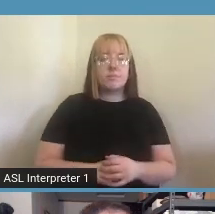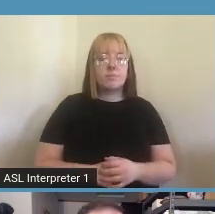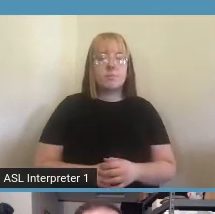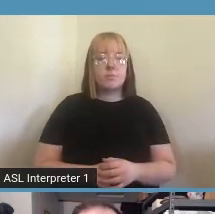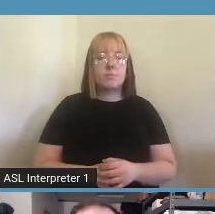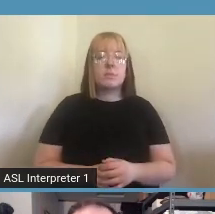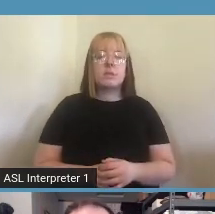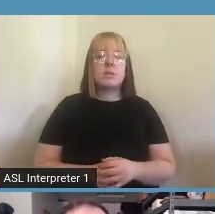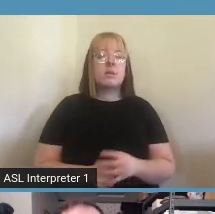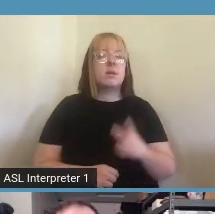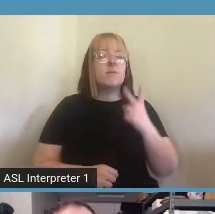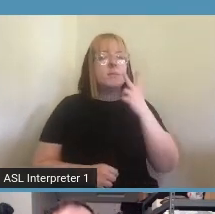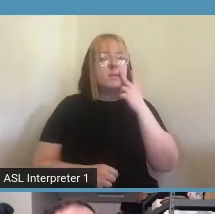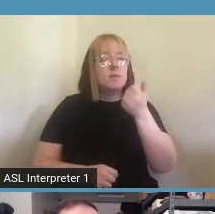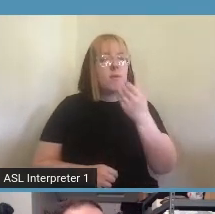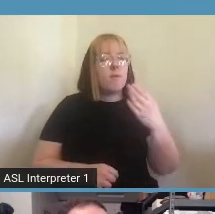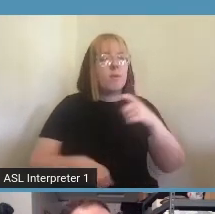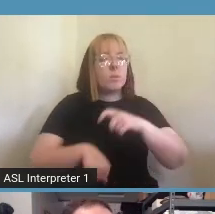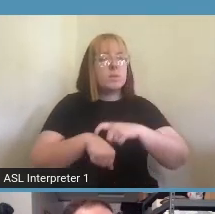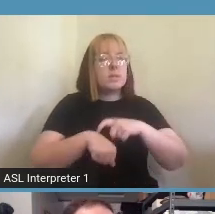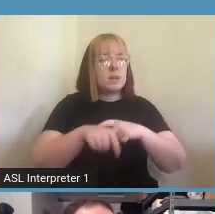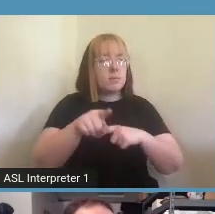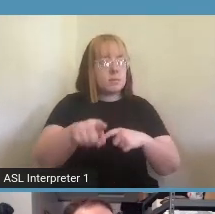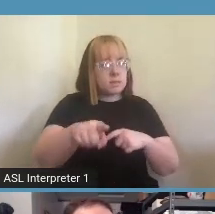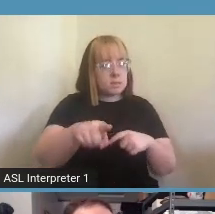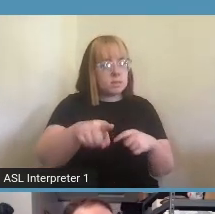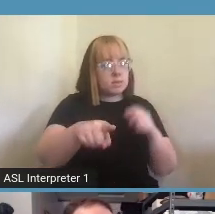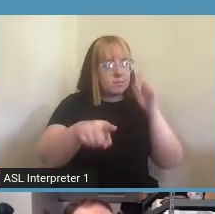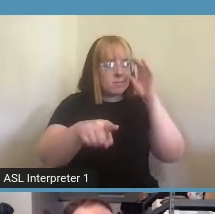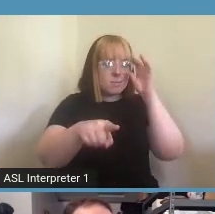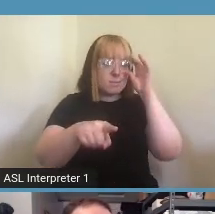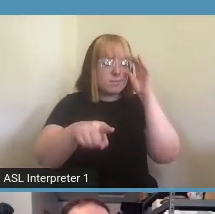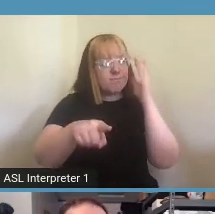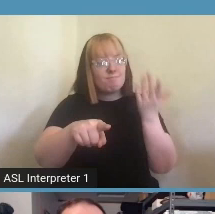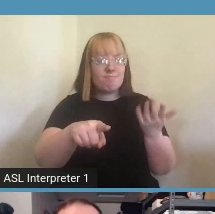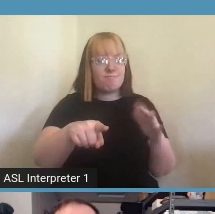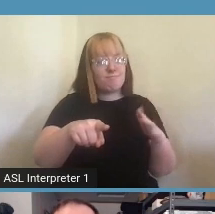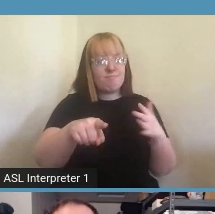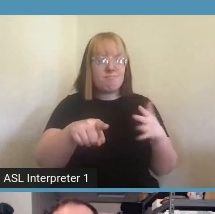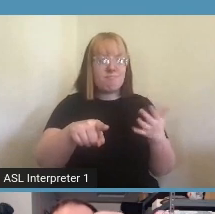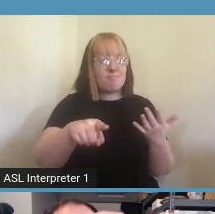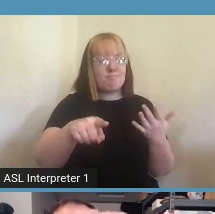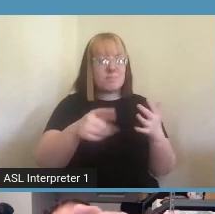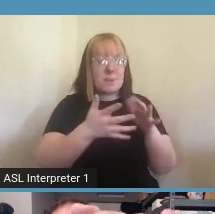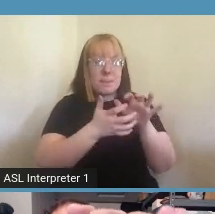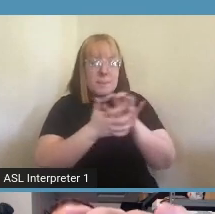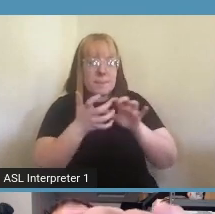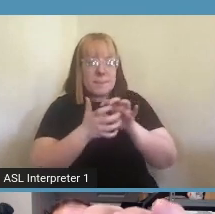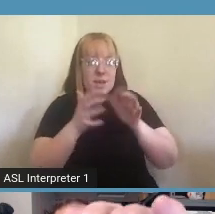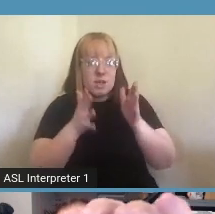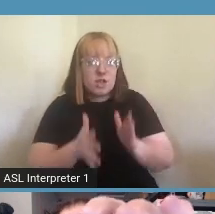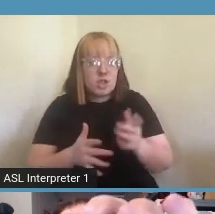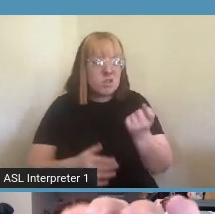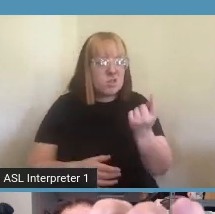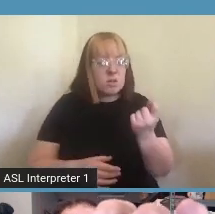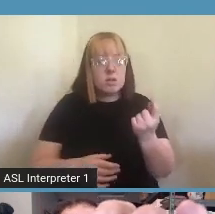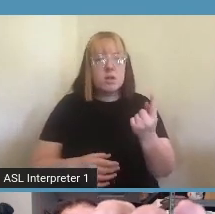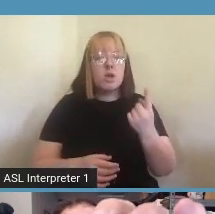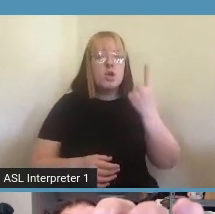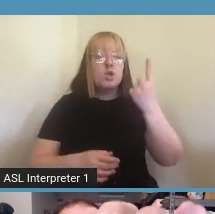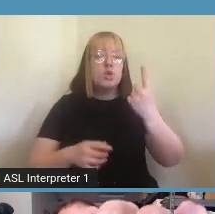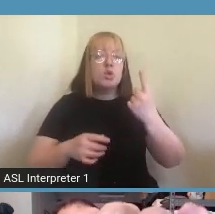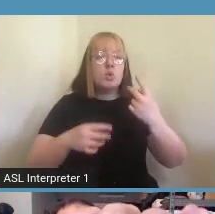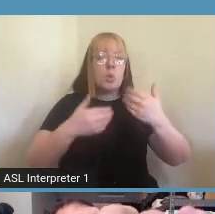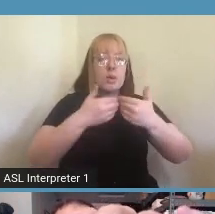seen these. These are like a onboard mixer, so I can plug two separate